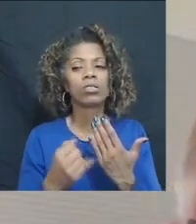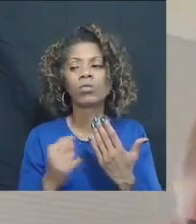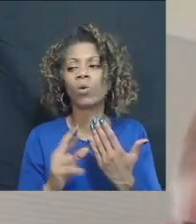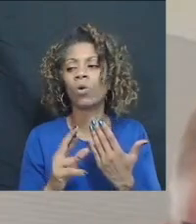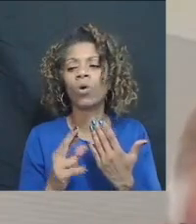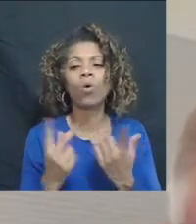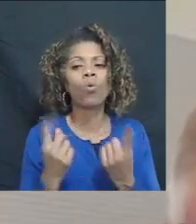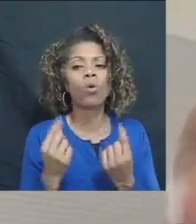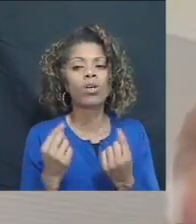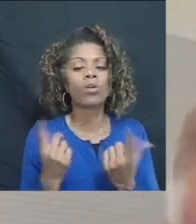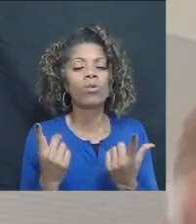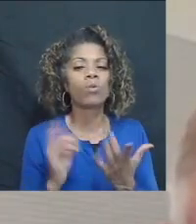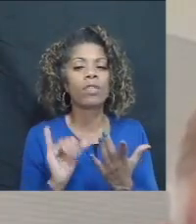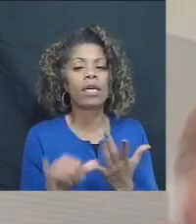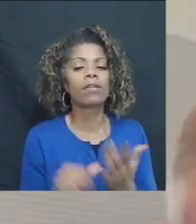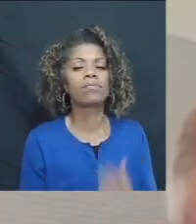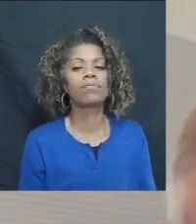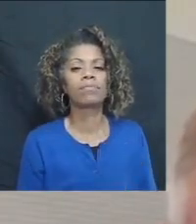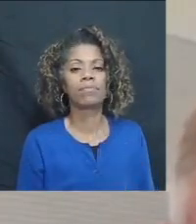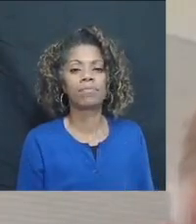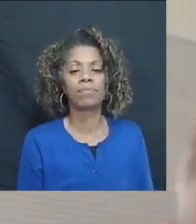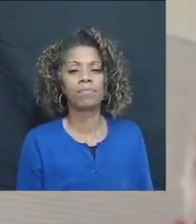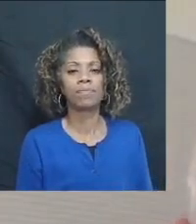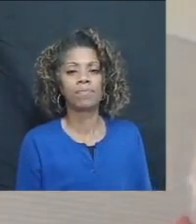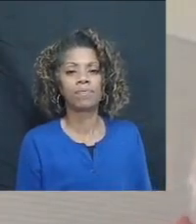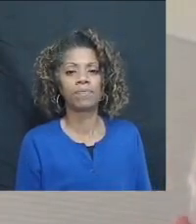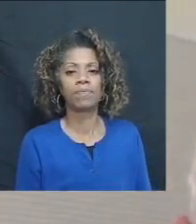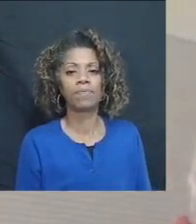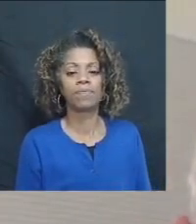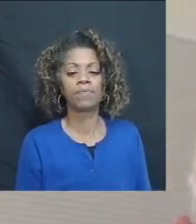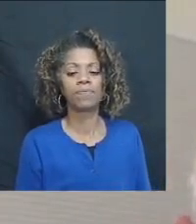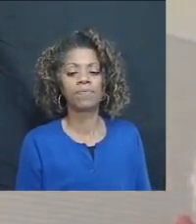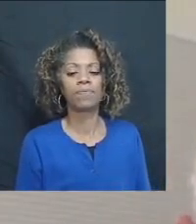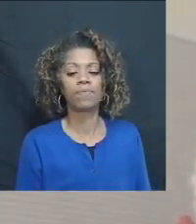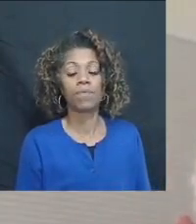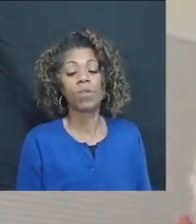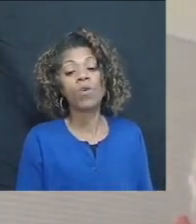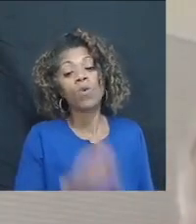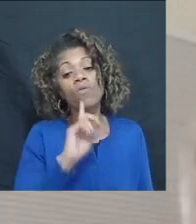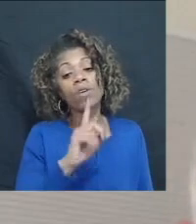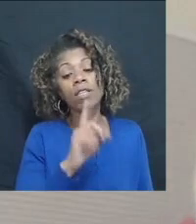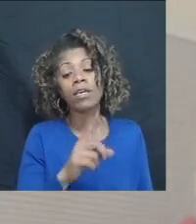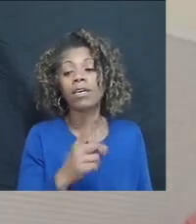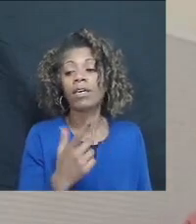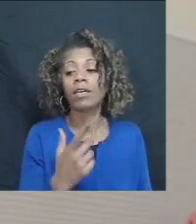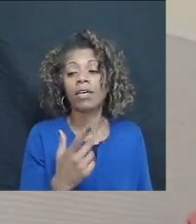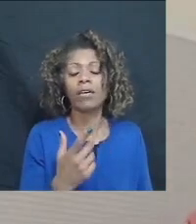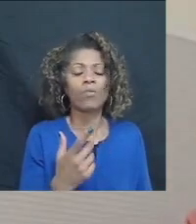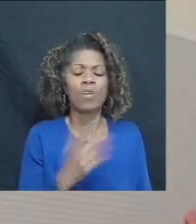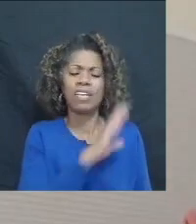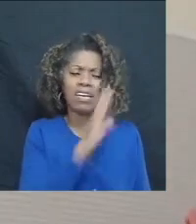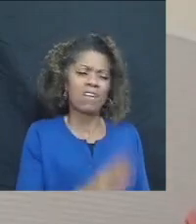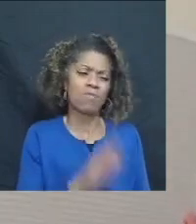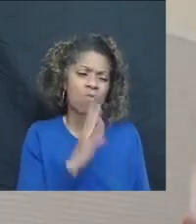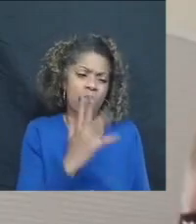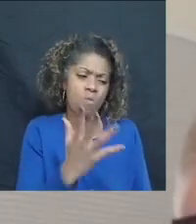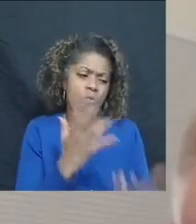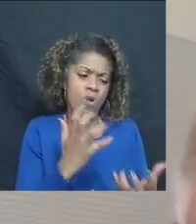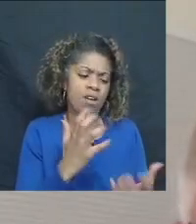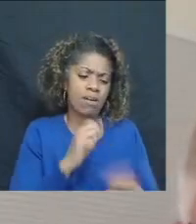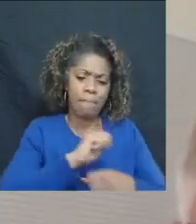Yeah, so the good news is for us, I mean, none of us would have wished for a pandemic, and this is the biggest public